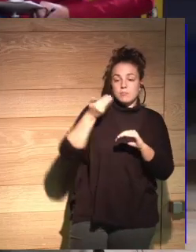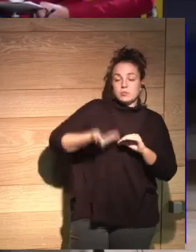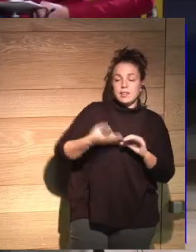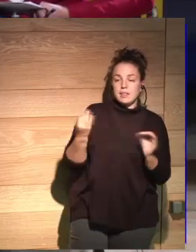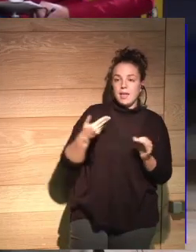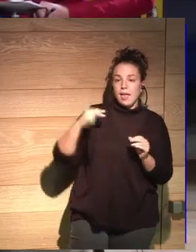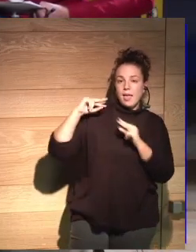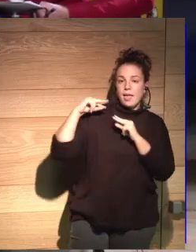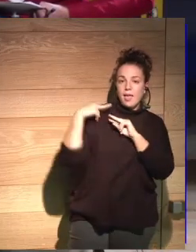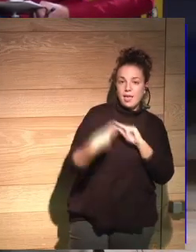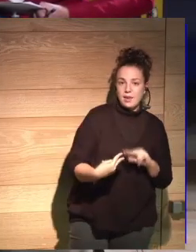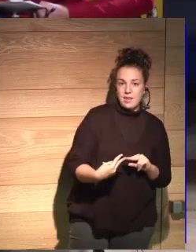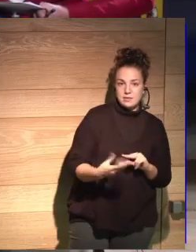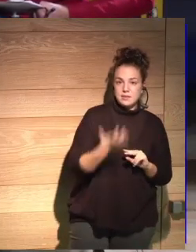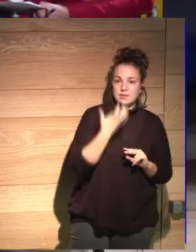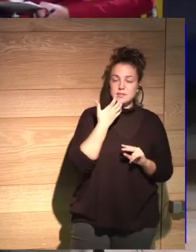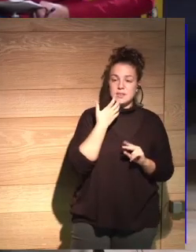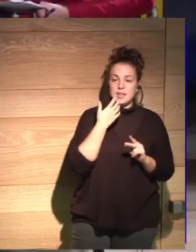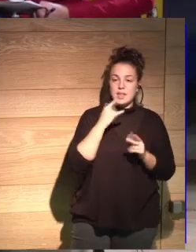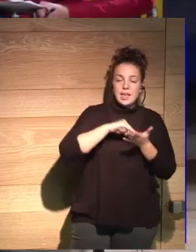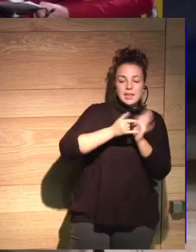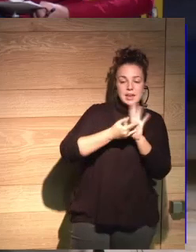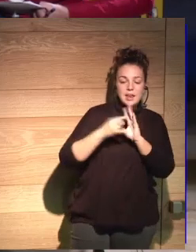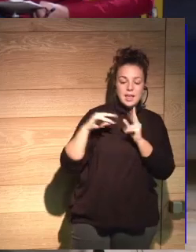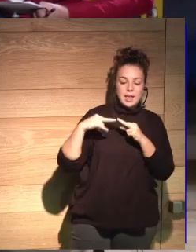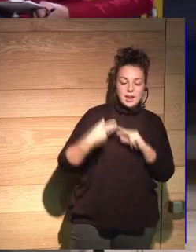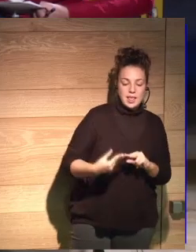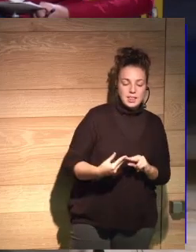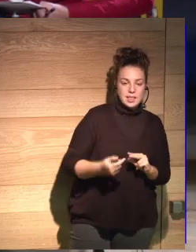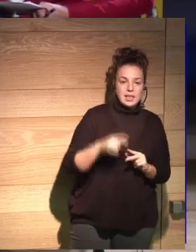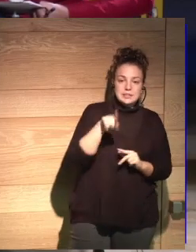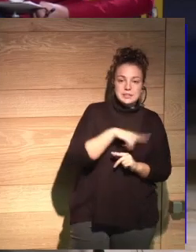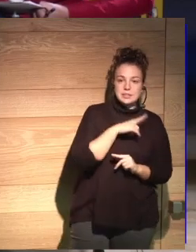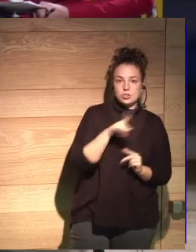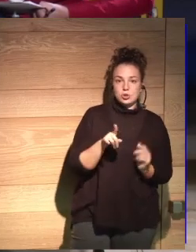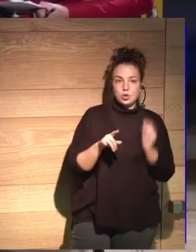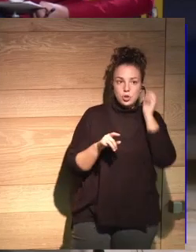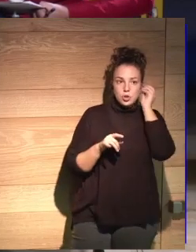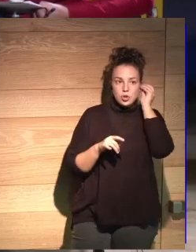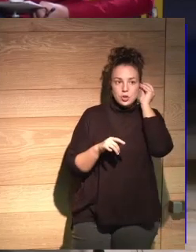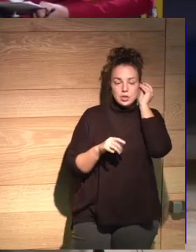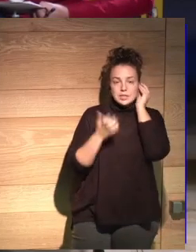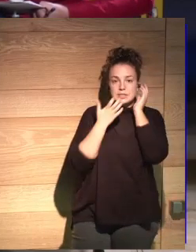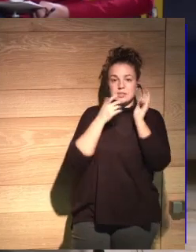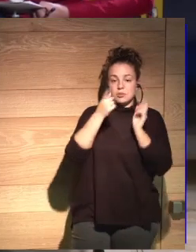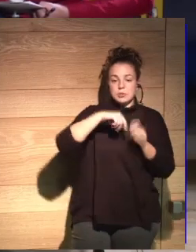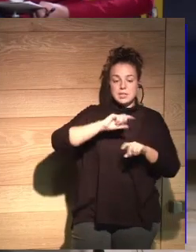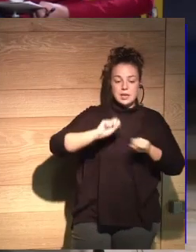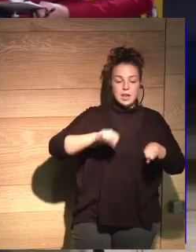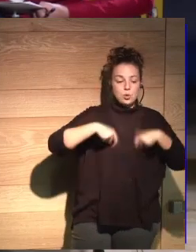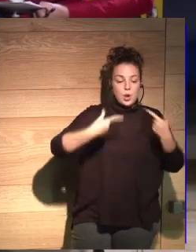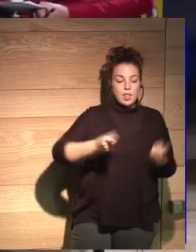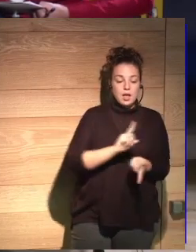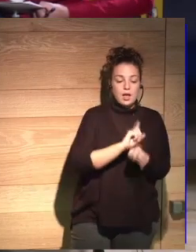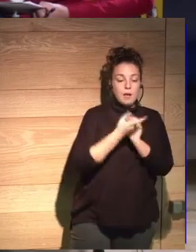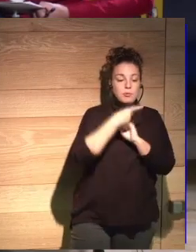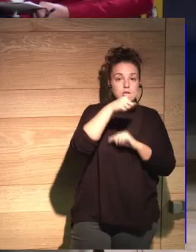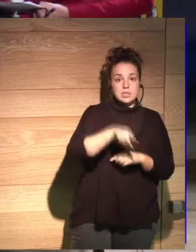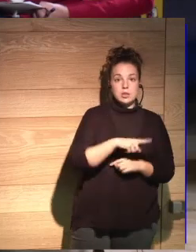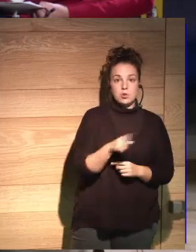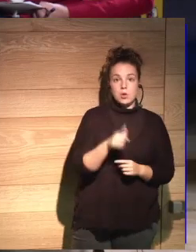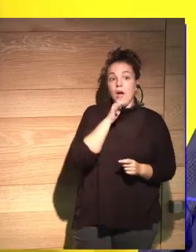which is really important, are genes. So not genetic engineering, if we are going to become something else, if we are going